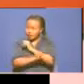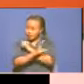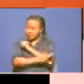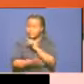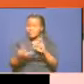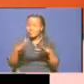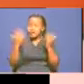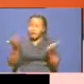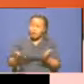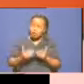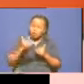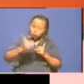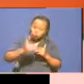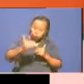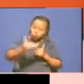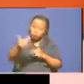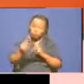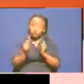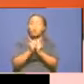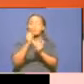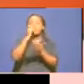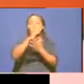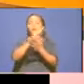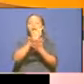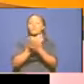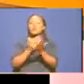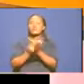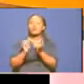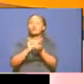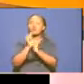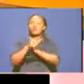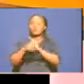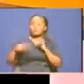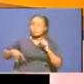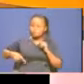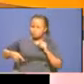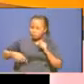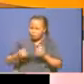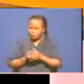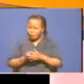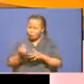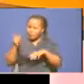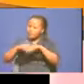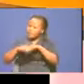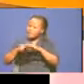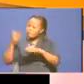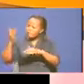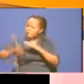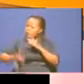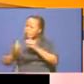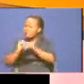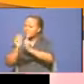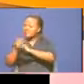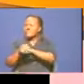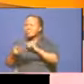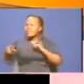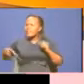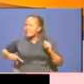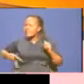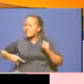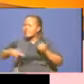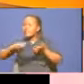with the transplant mm-hmm. programs. Program. So when you put the transplants on hold, you don't necessarily